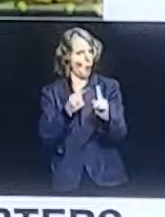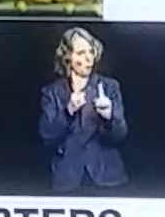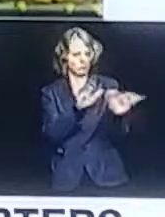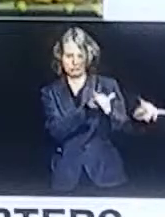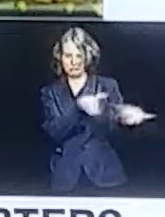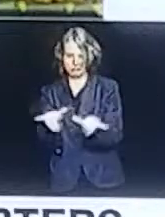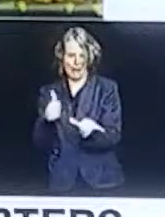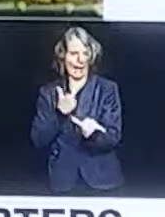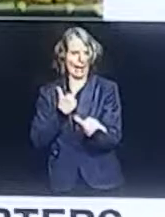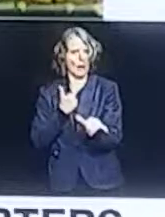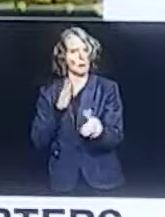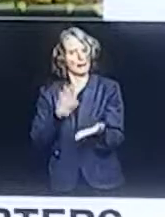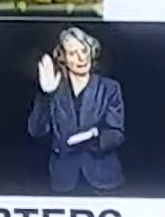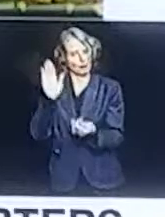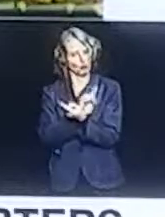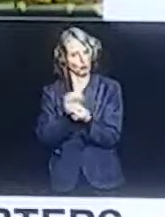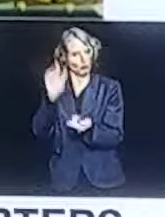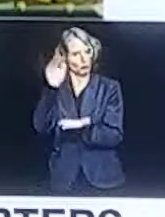country.